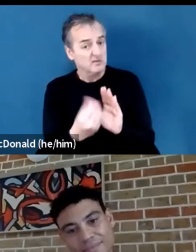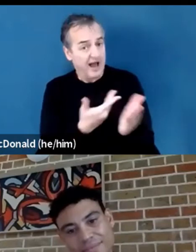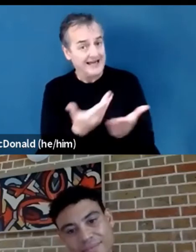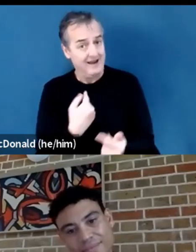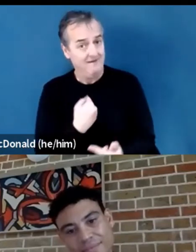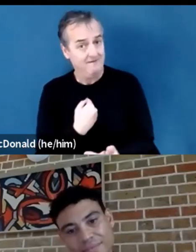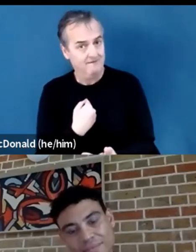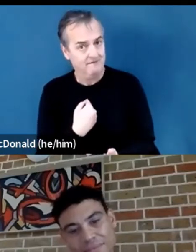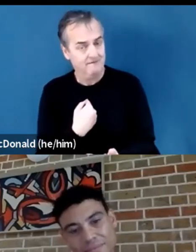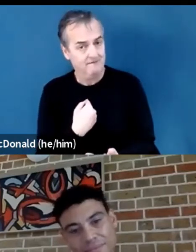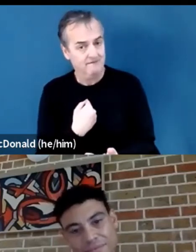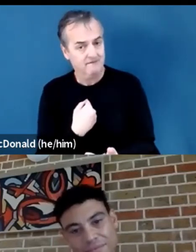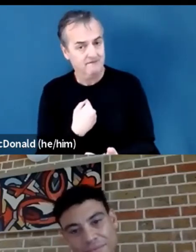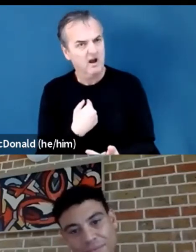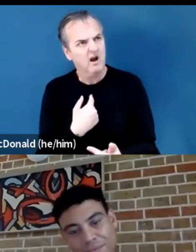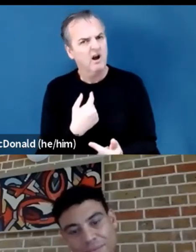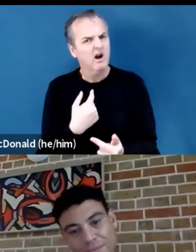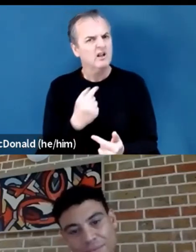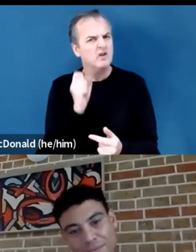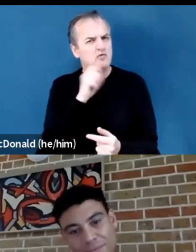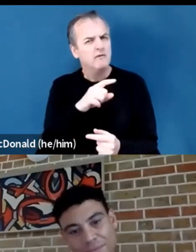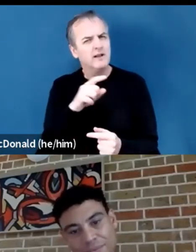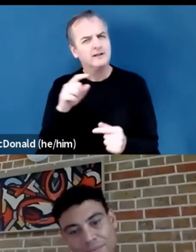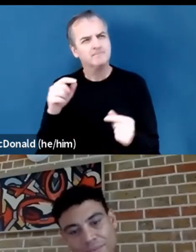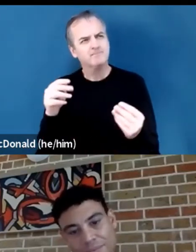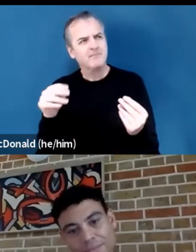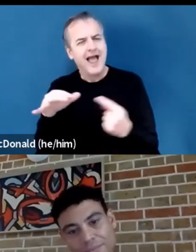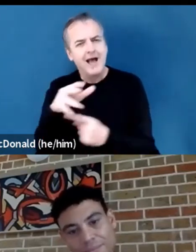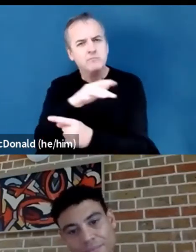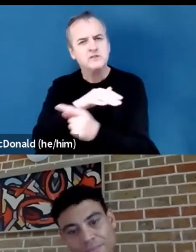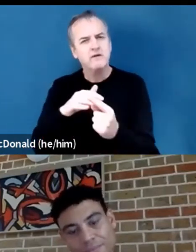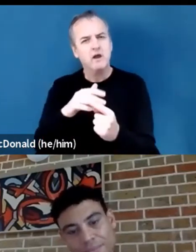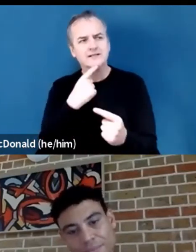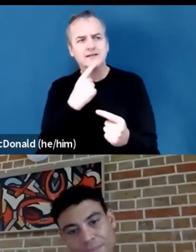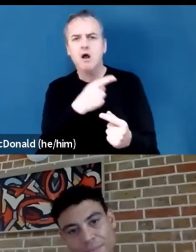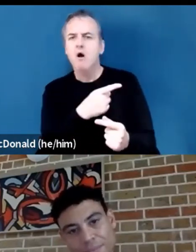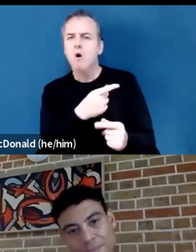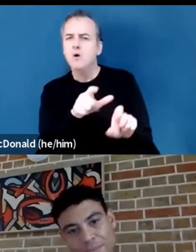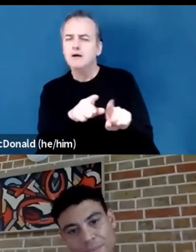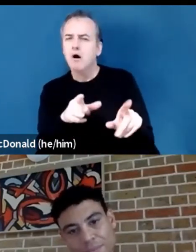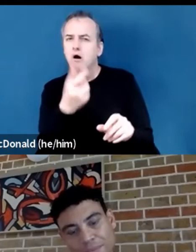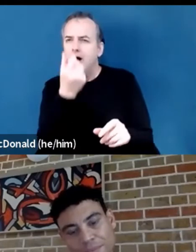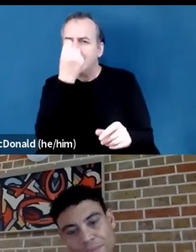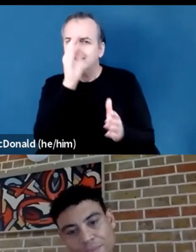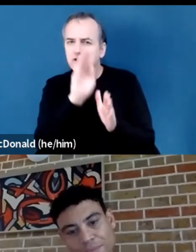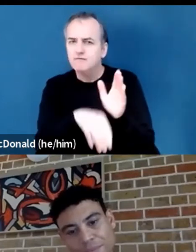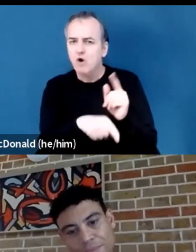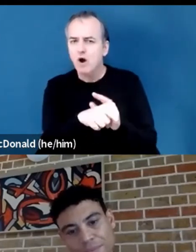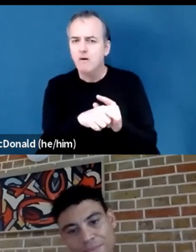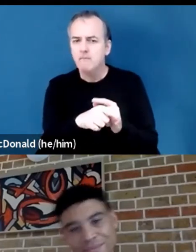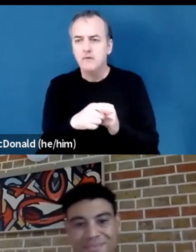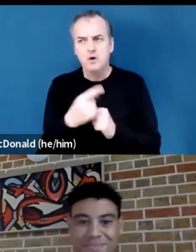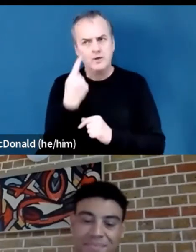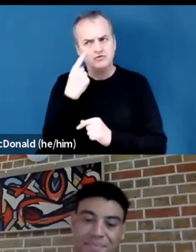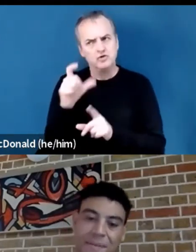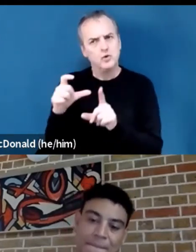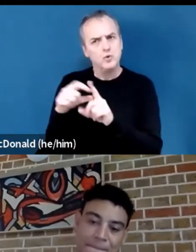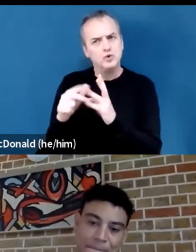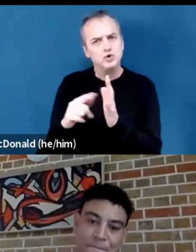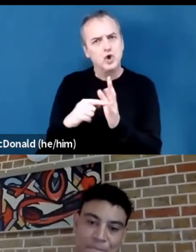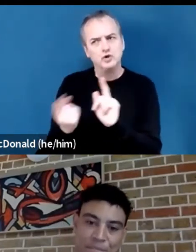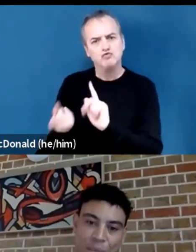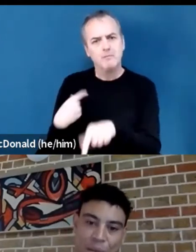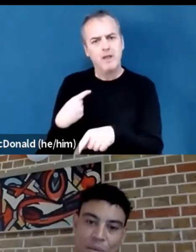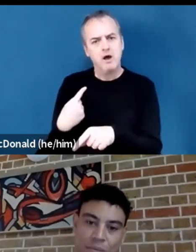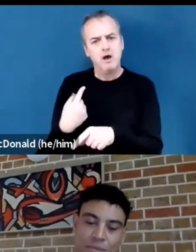but I will often say taking inspiration from or something like that. But I was interested to see what Donna would say there, because I